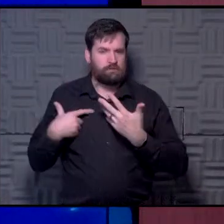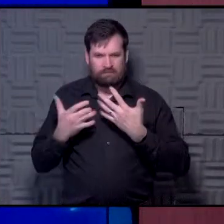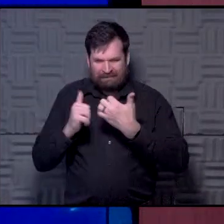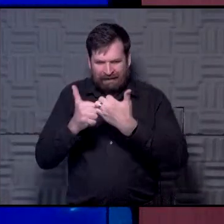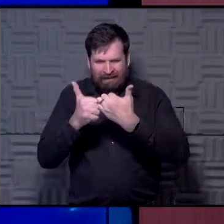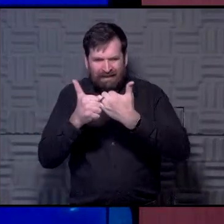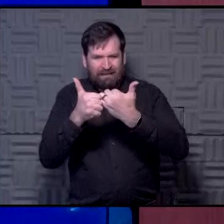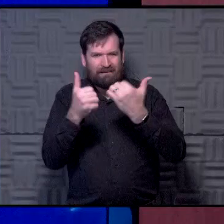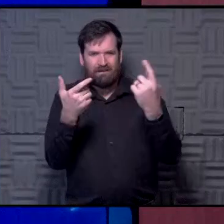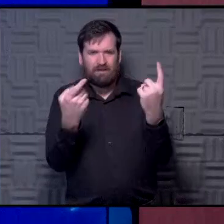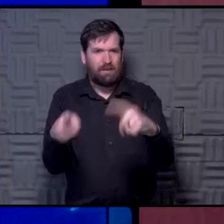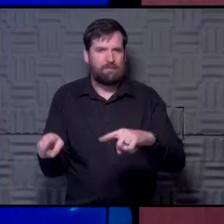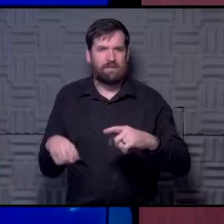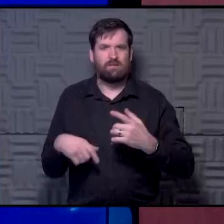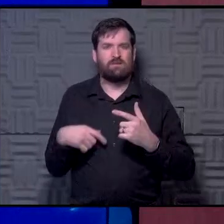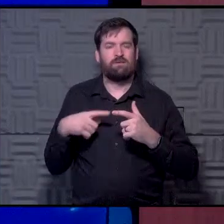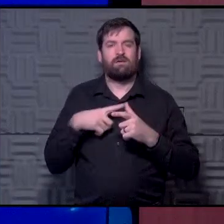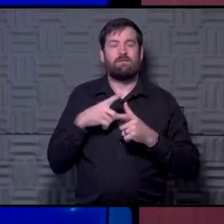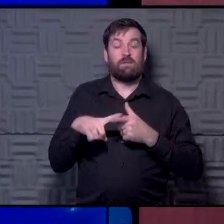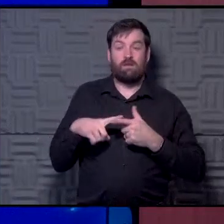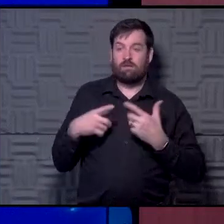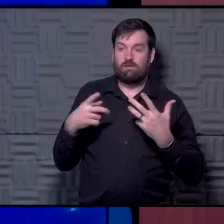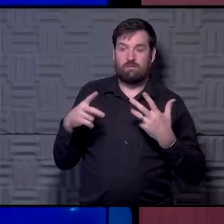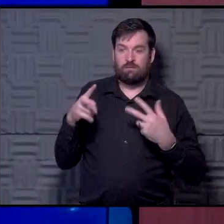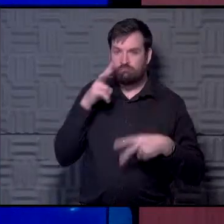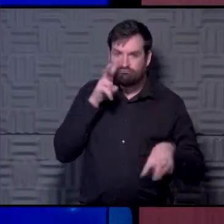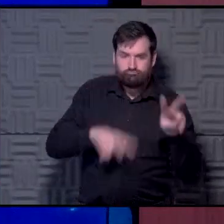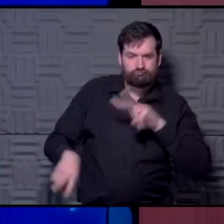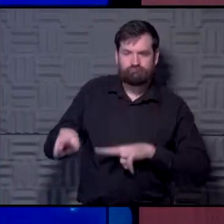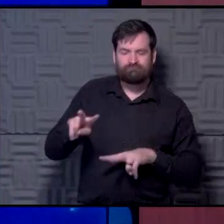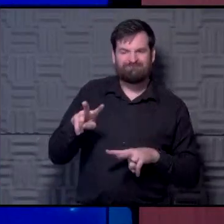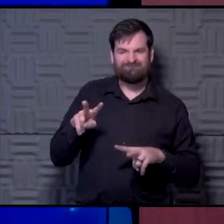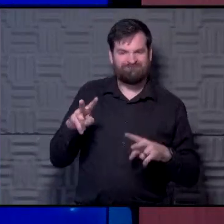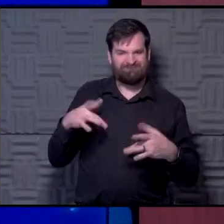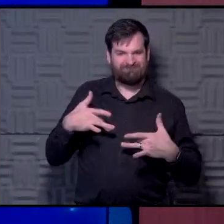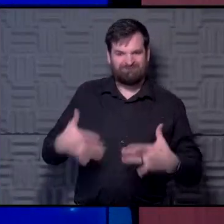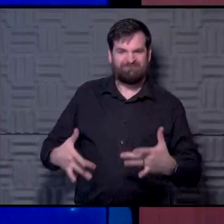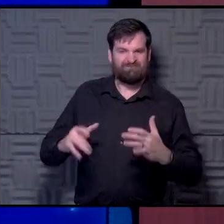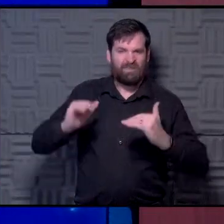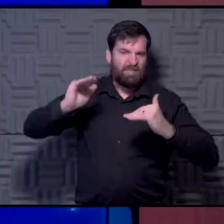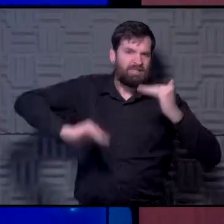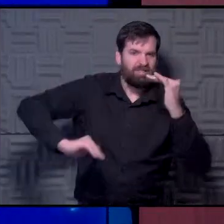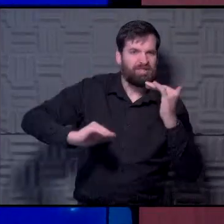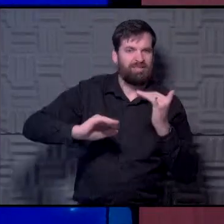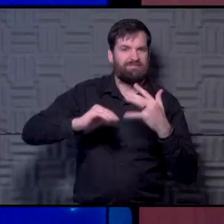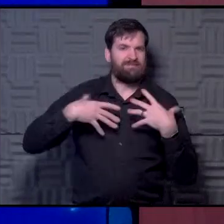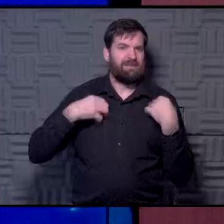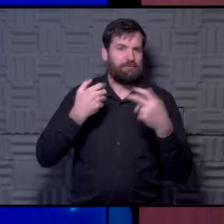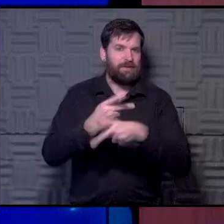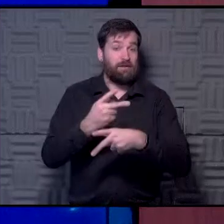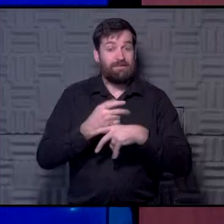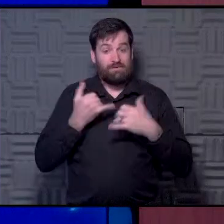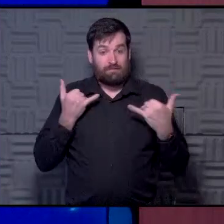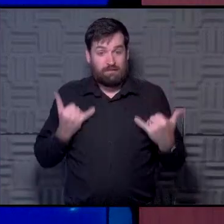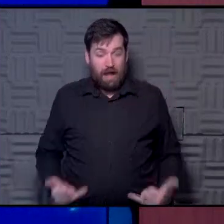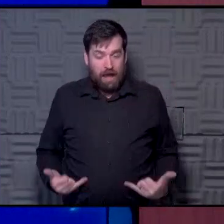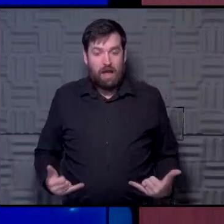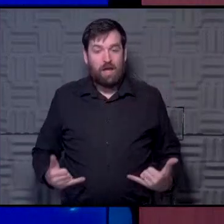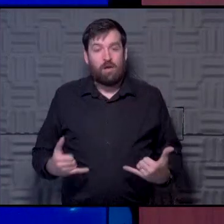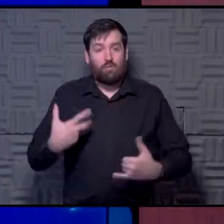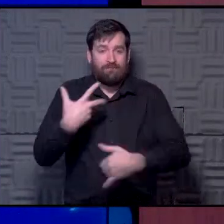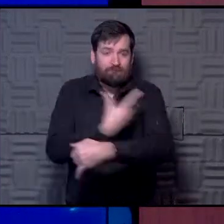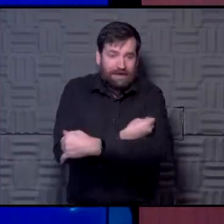that happen? And then you look at the injustice traditionally in healthcare in the United States, and now you're confronted